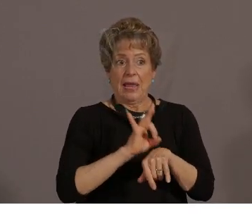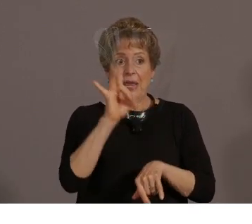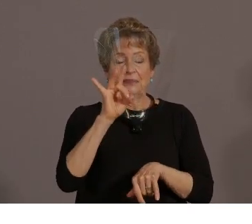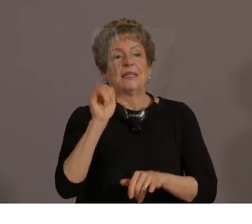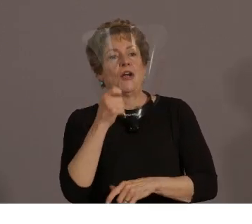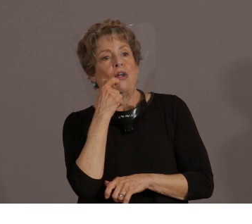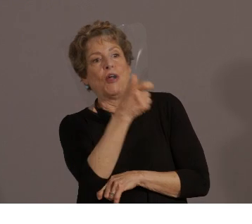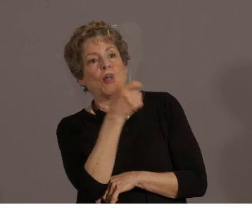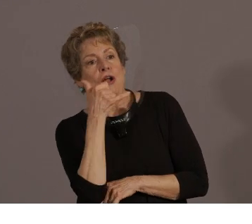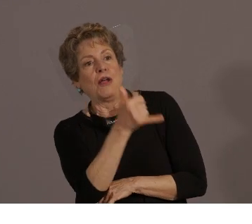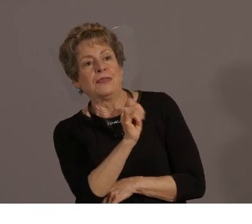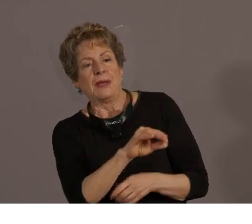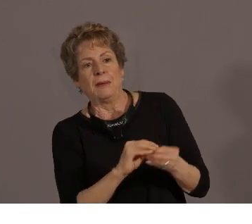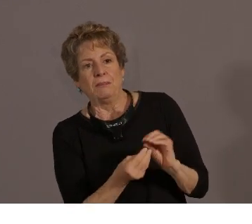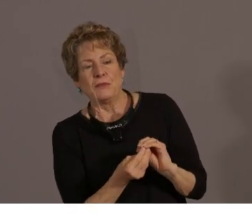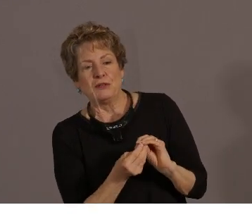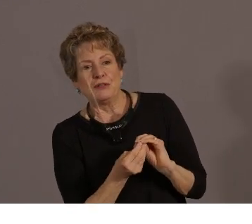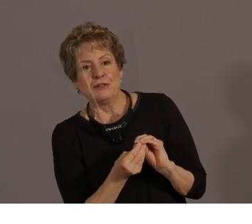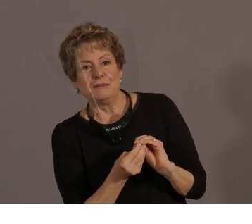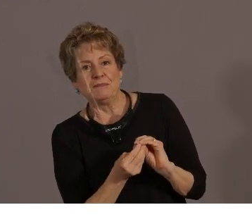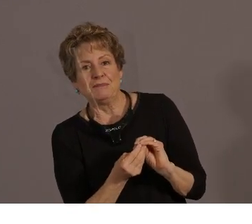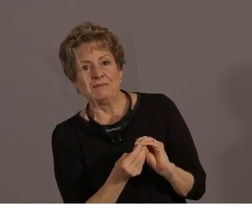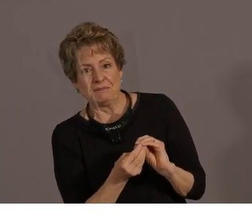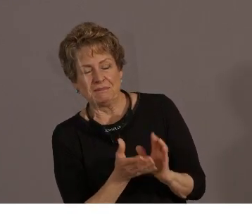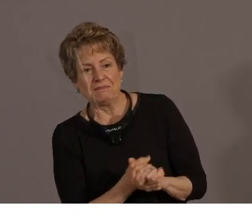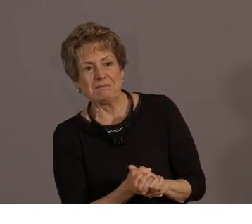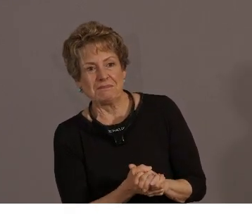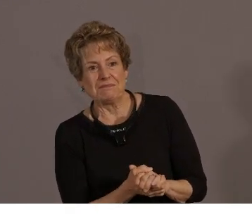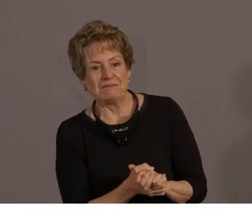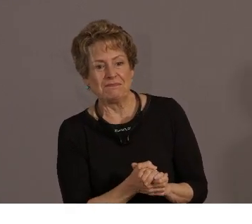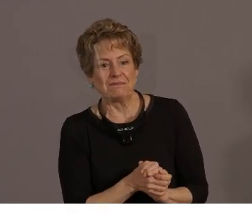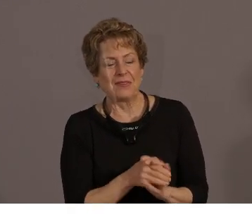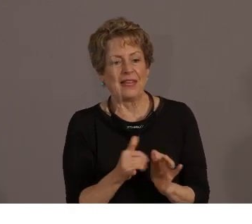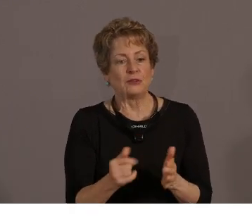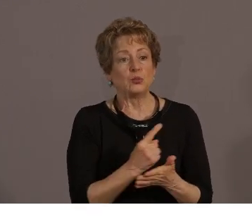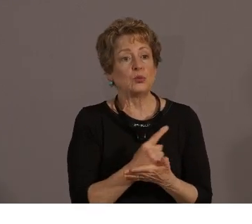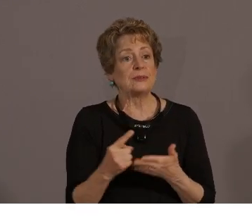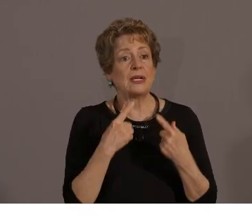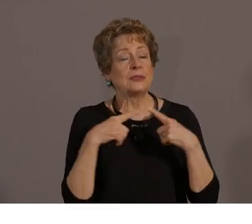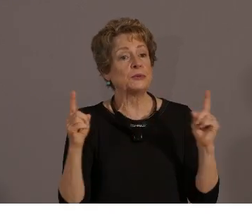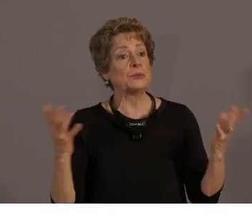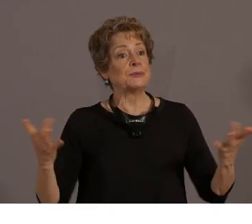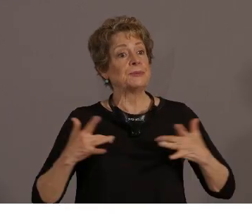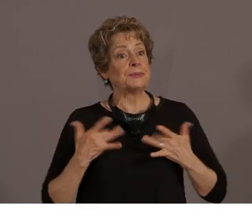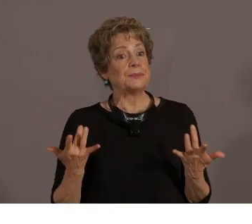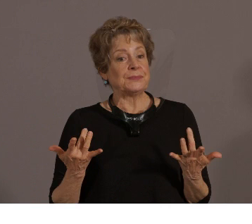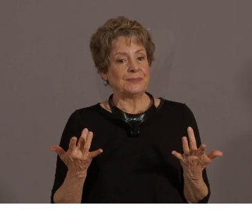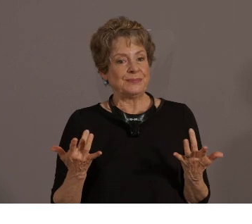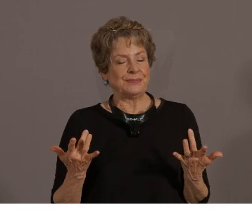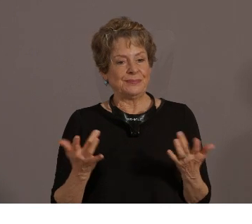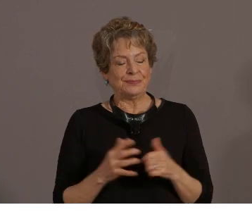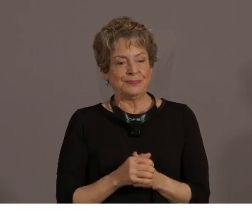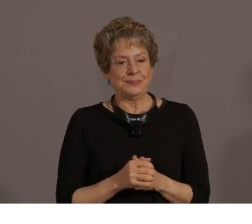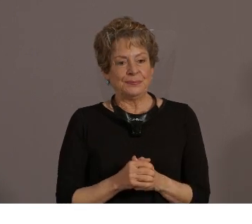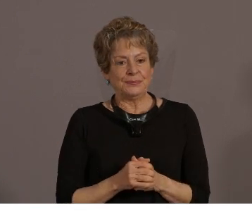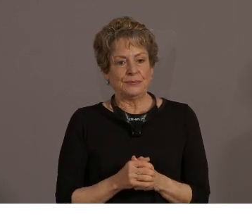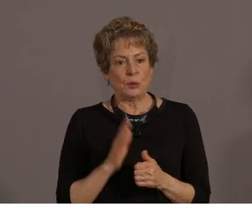sites. One of the things that we announced this week is that we will be opening up new appointments